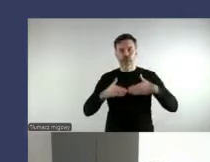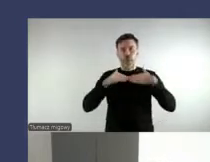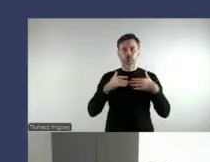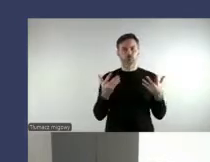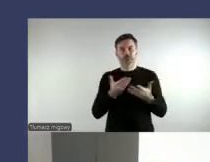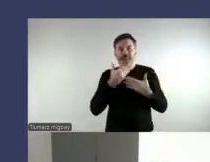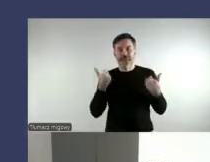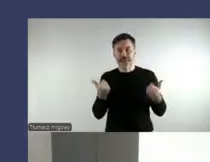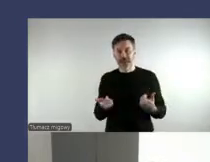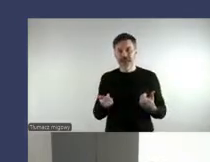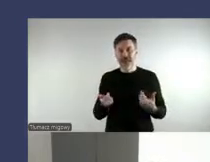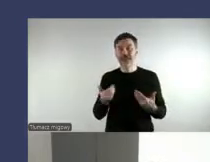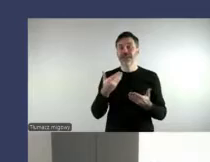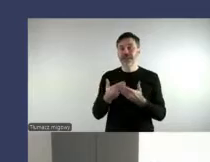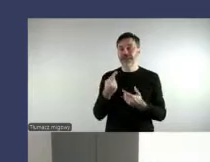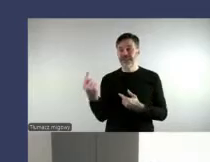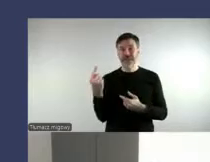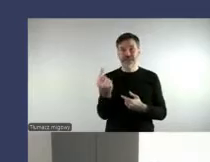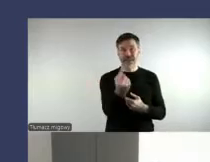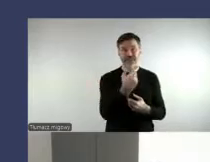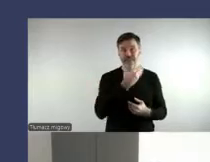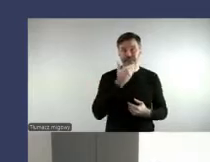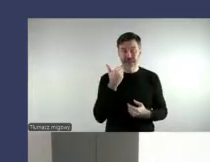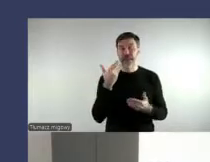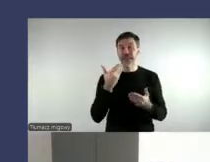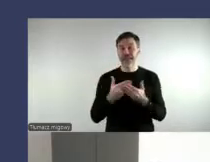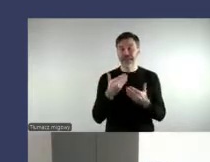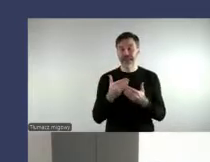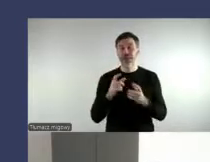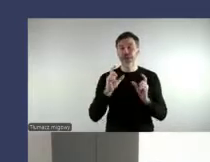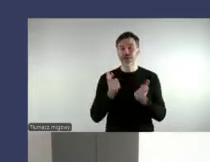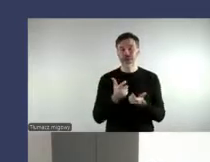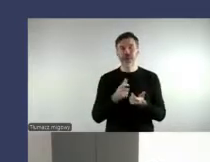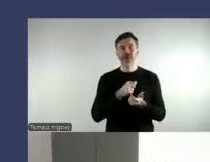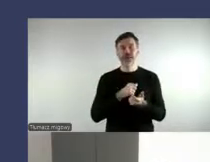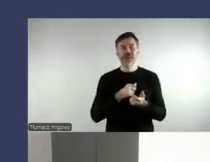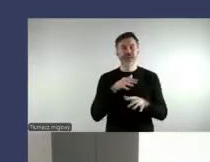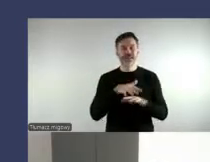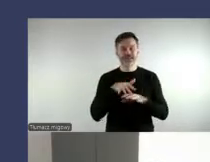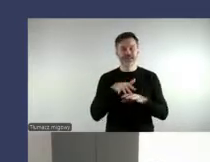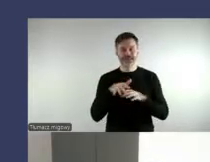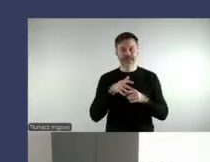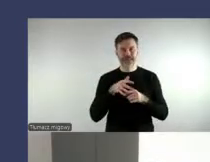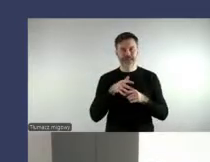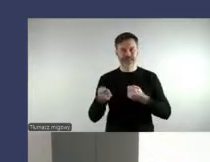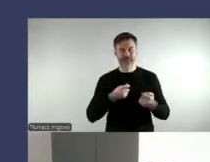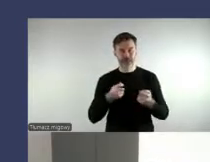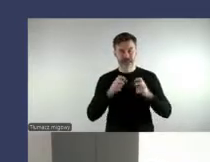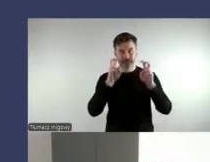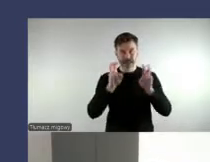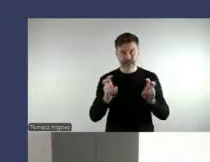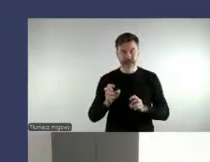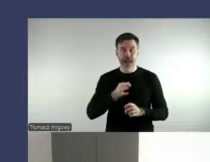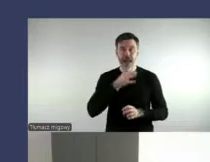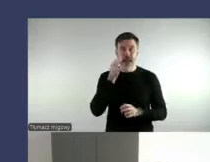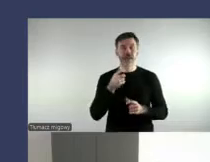transport, construction equipment, or vehicles for transporting people. So there is the idea in order to supplement